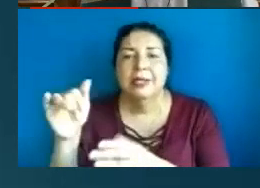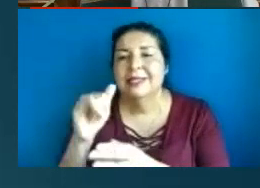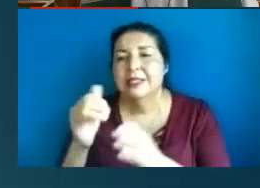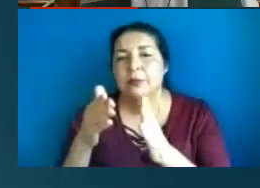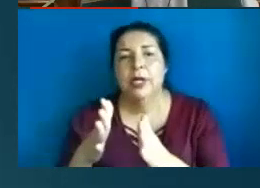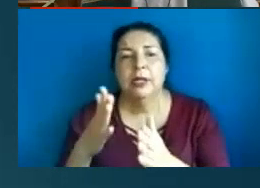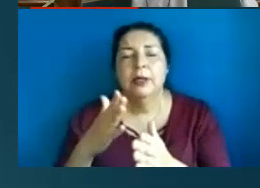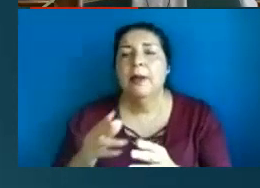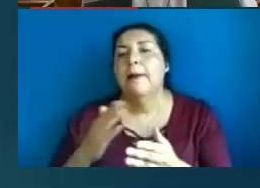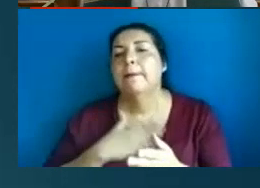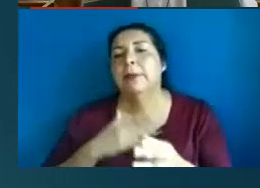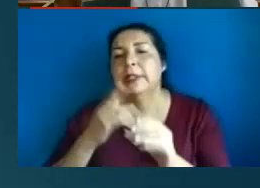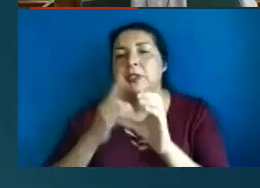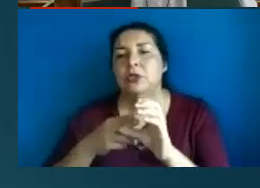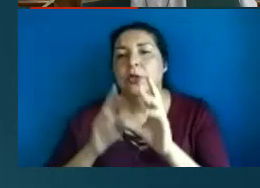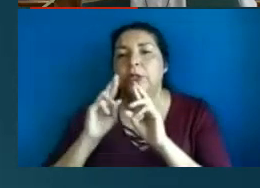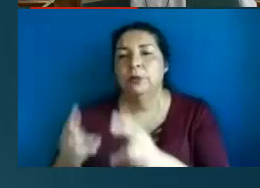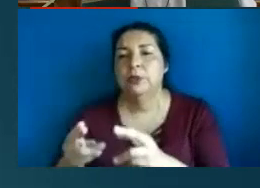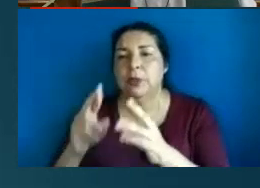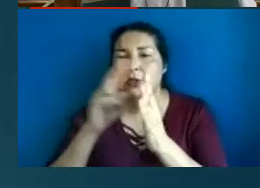this service.